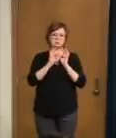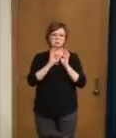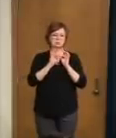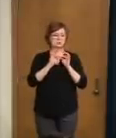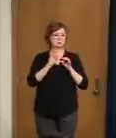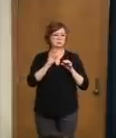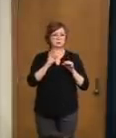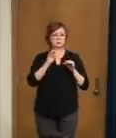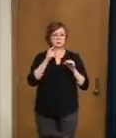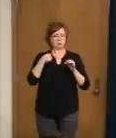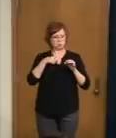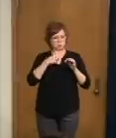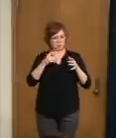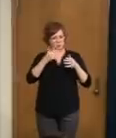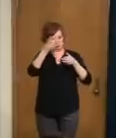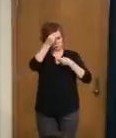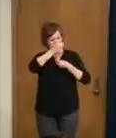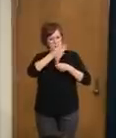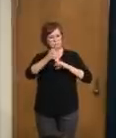the vaccine is safe.